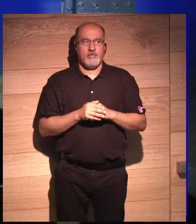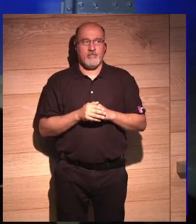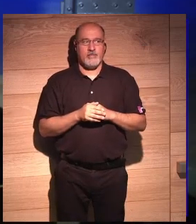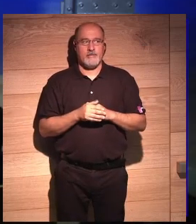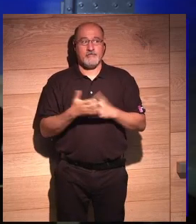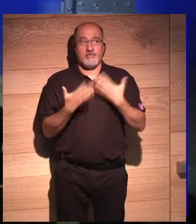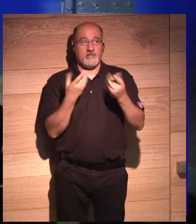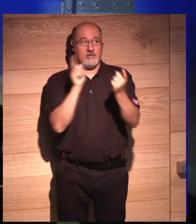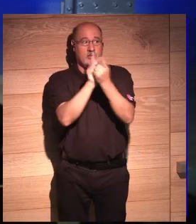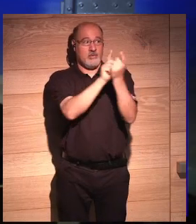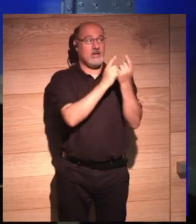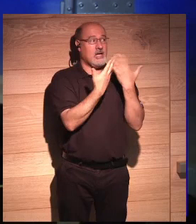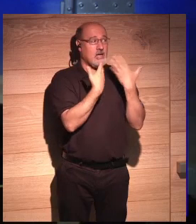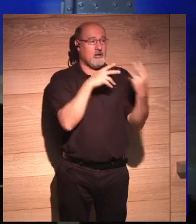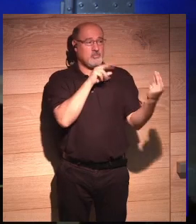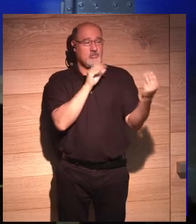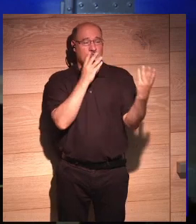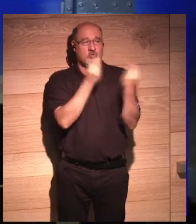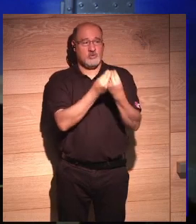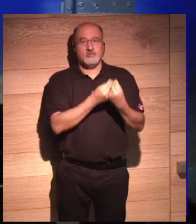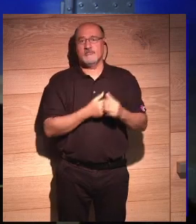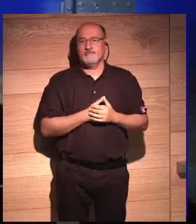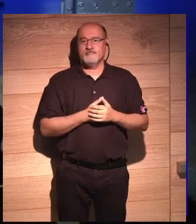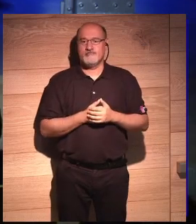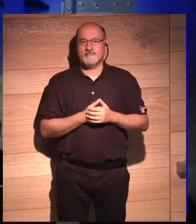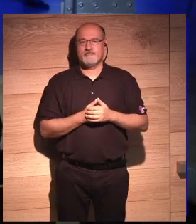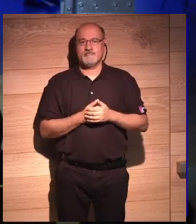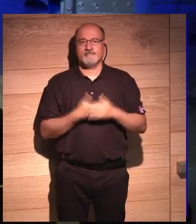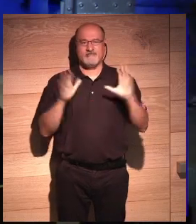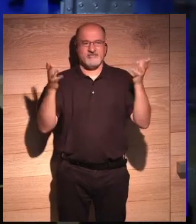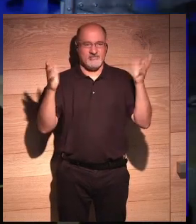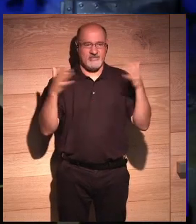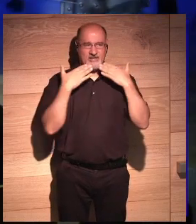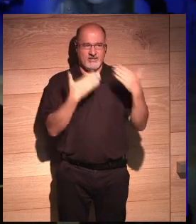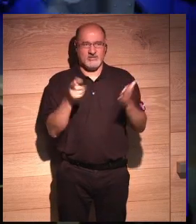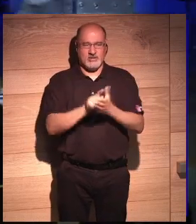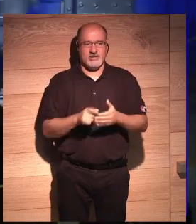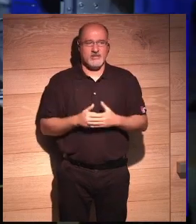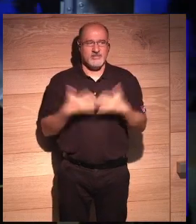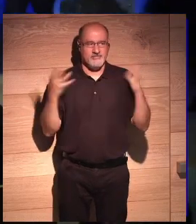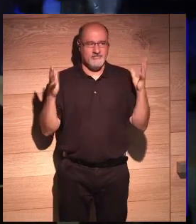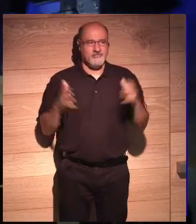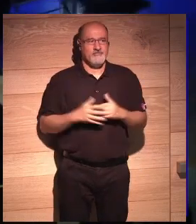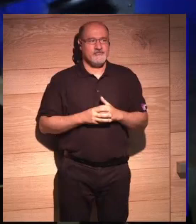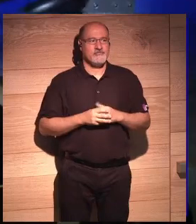will be around. So yeah, absolutely, and thanks again. Muchas gracias. Cheers.